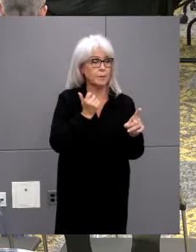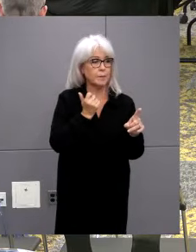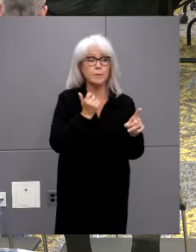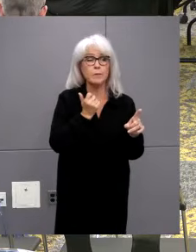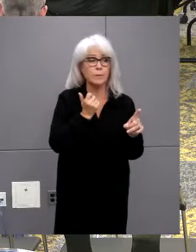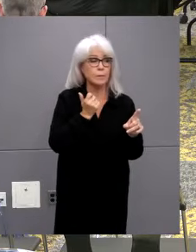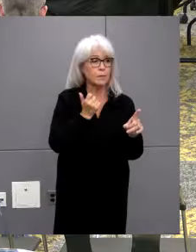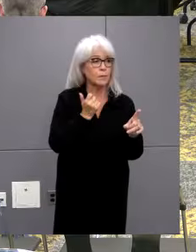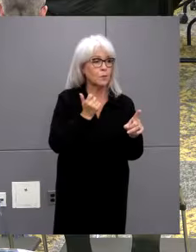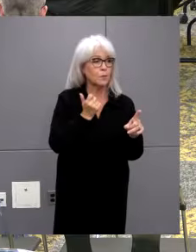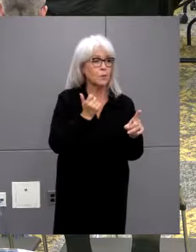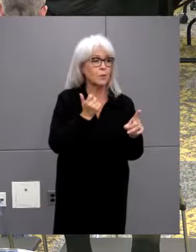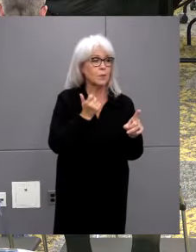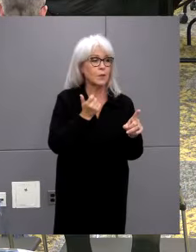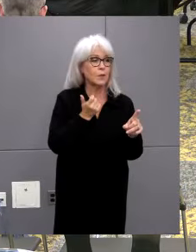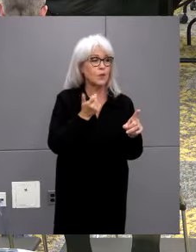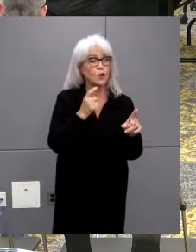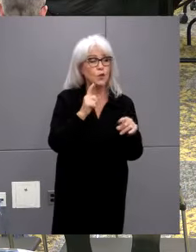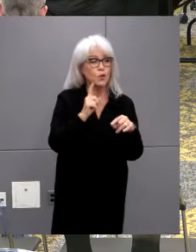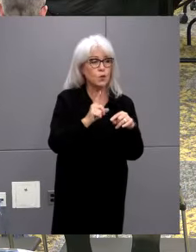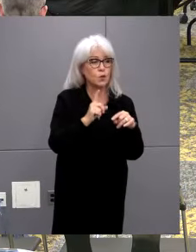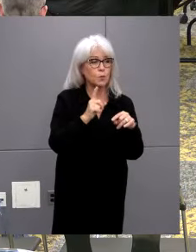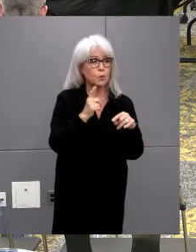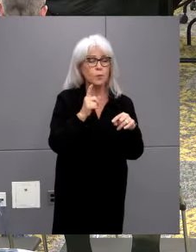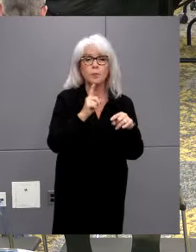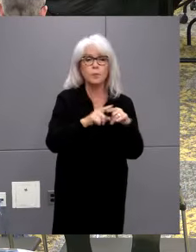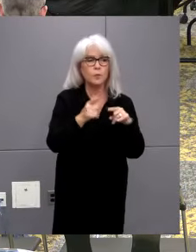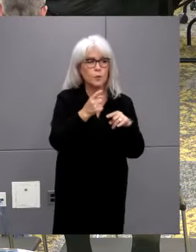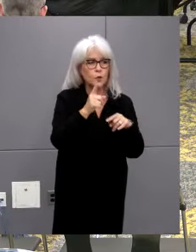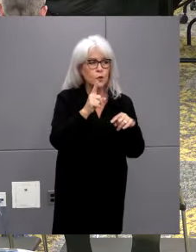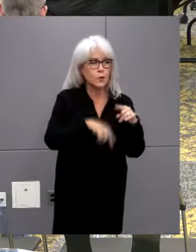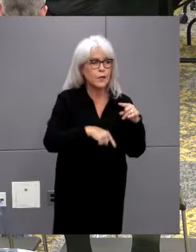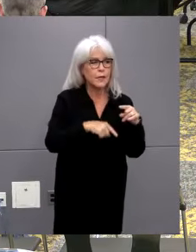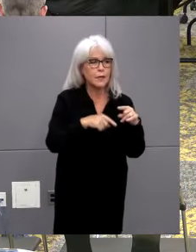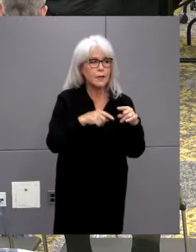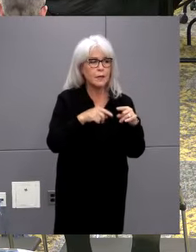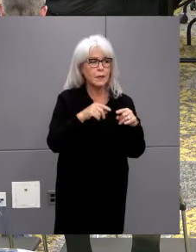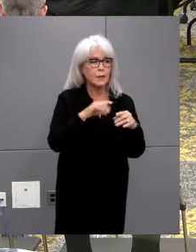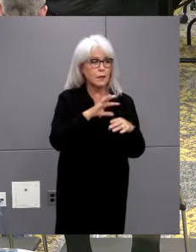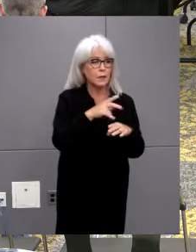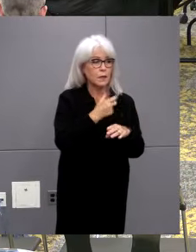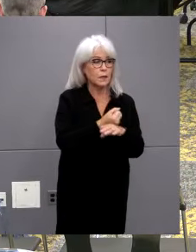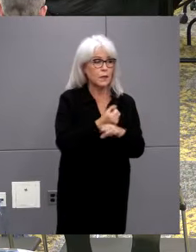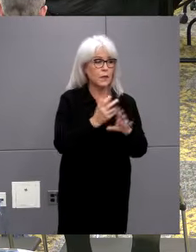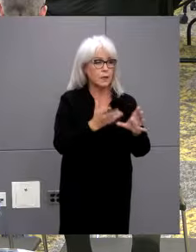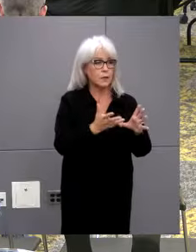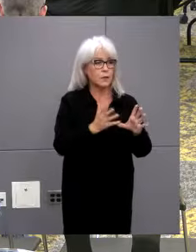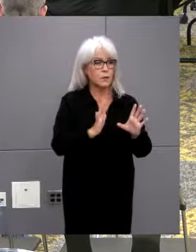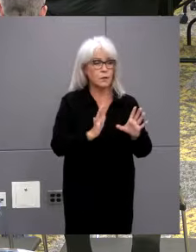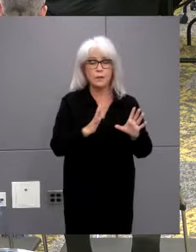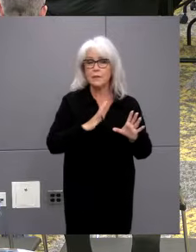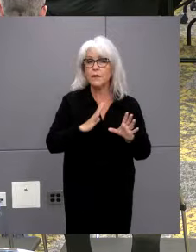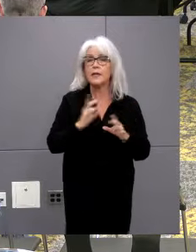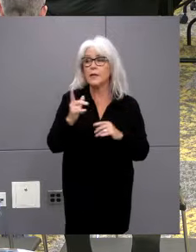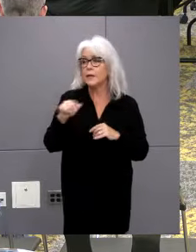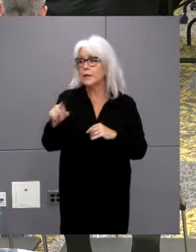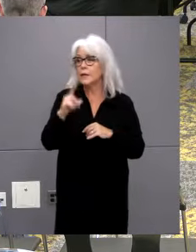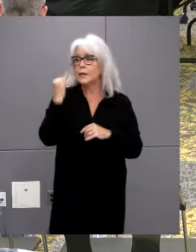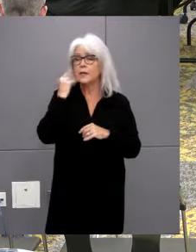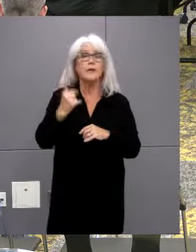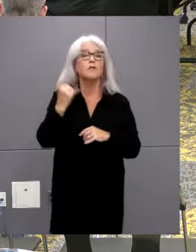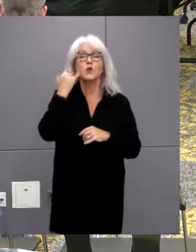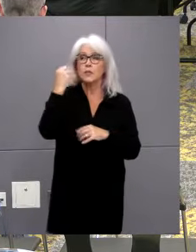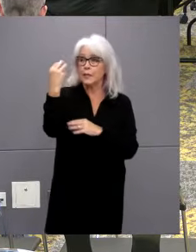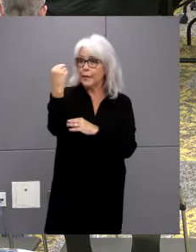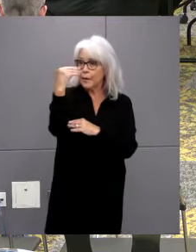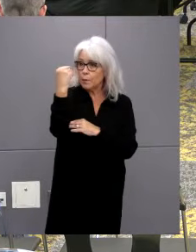So balancing, no, but John, it's a. please let her speak, and then. It's a there's a camera,